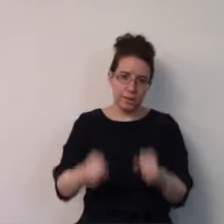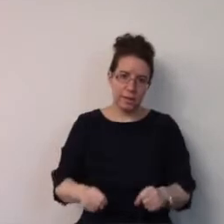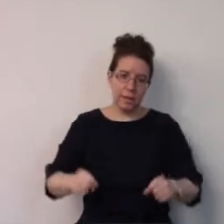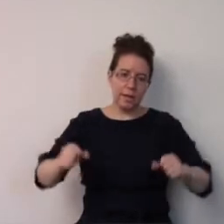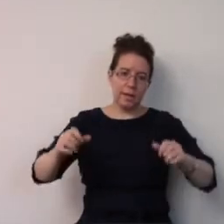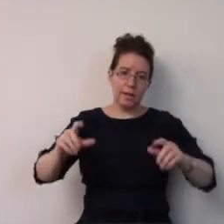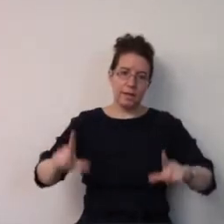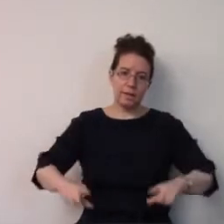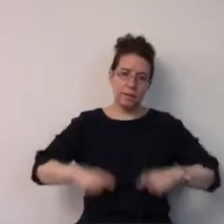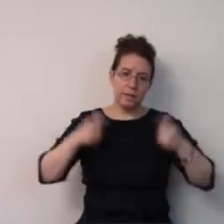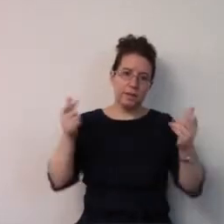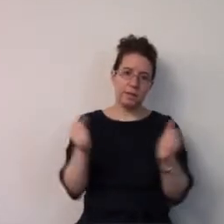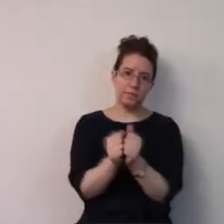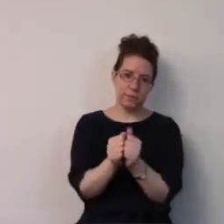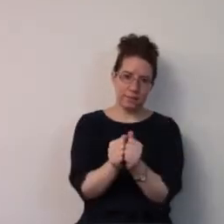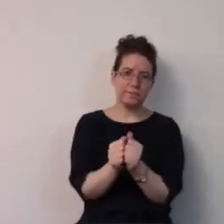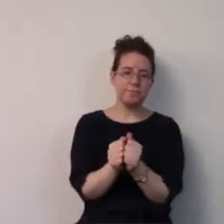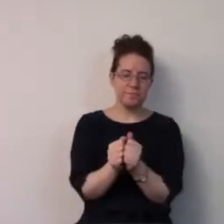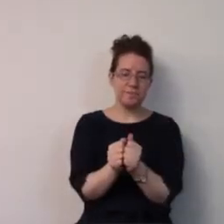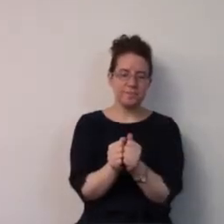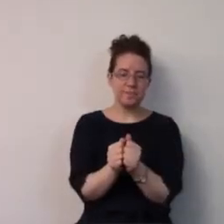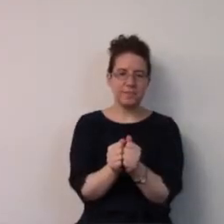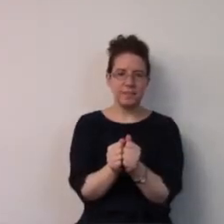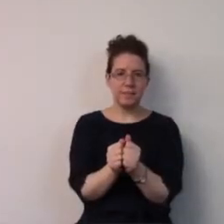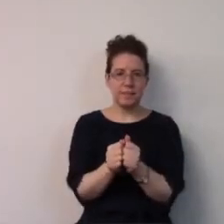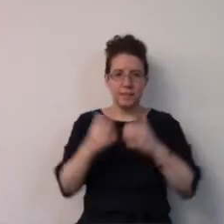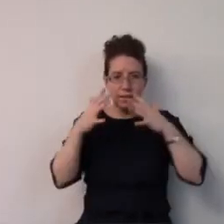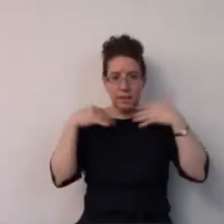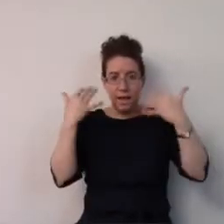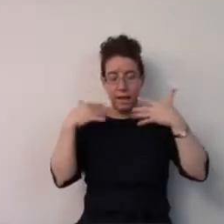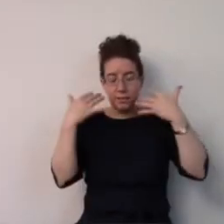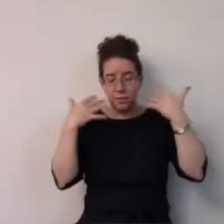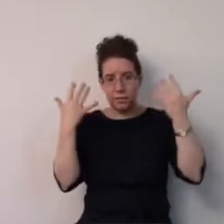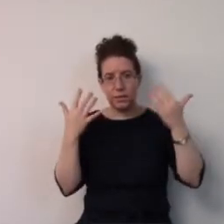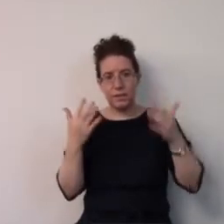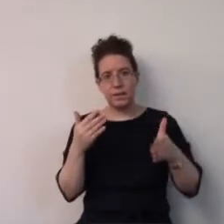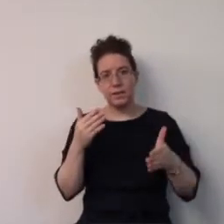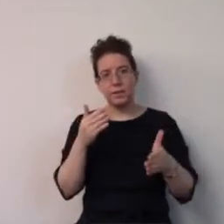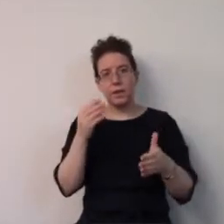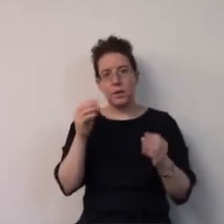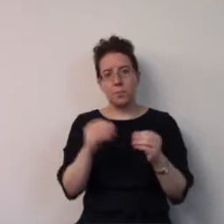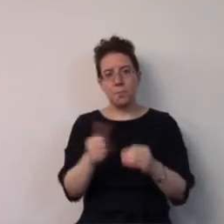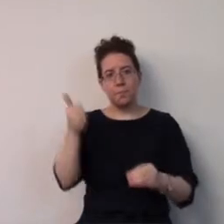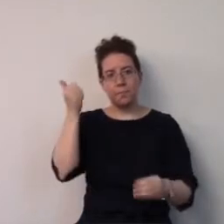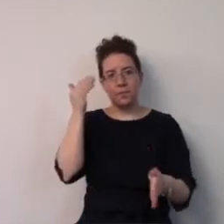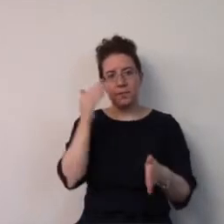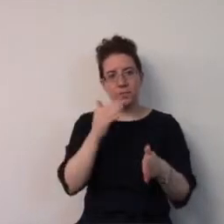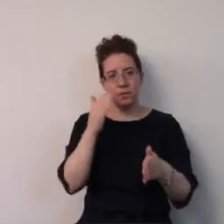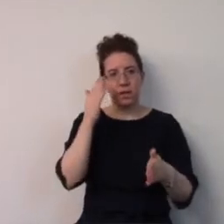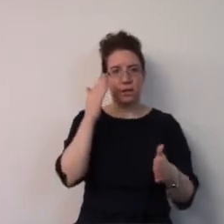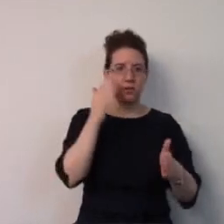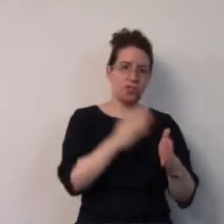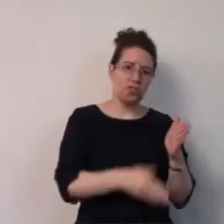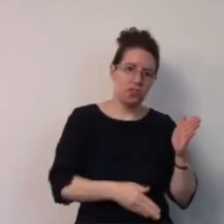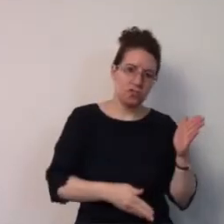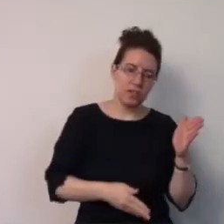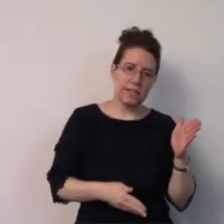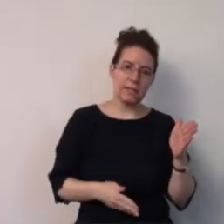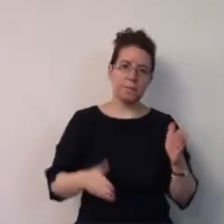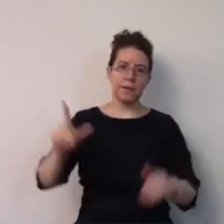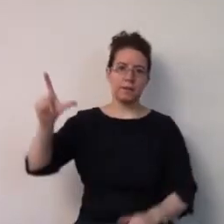The cheapest luxury that man has. You don't have to have a lot of money to laugh. All right. Yes. Hallelujah. All right. Amen.